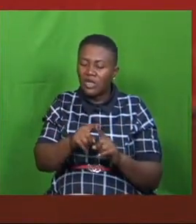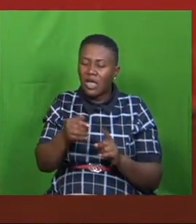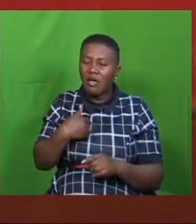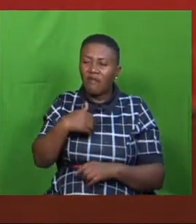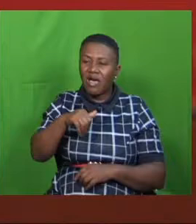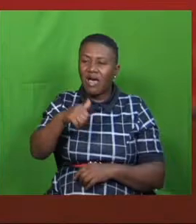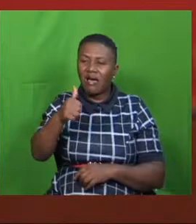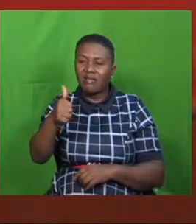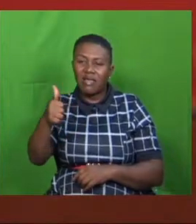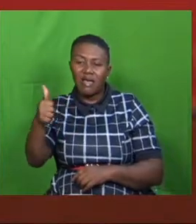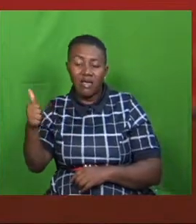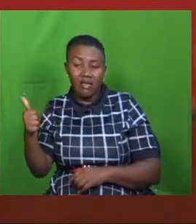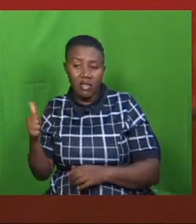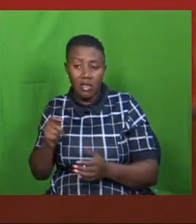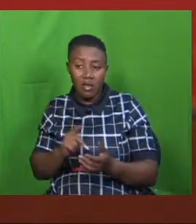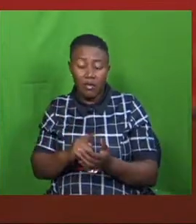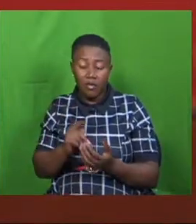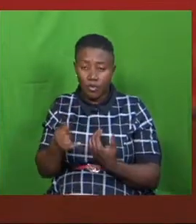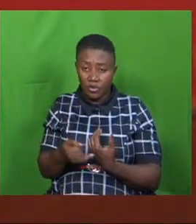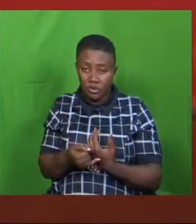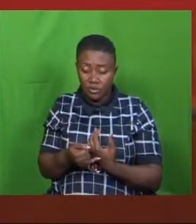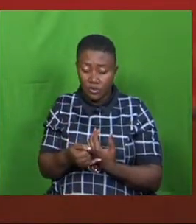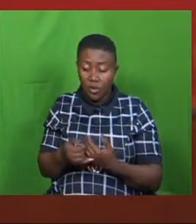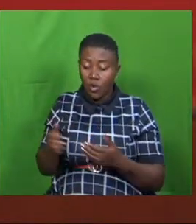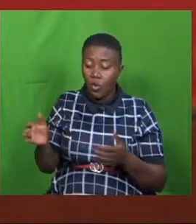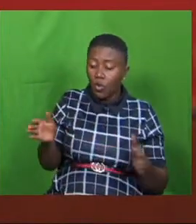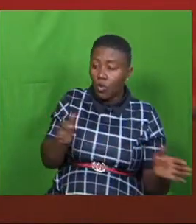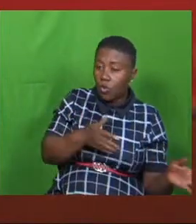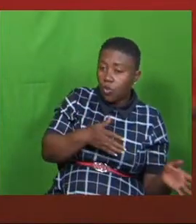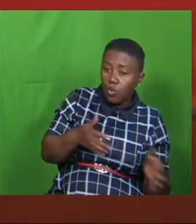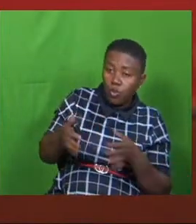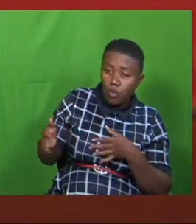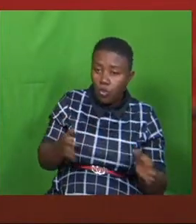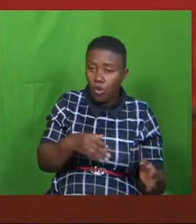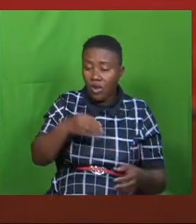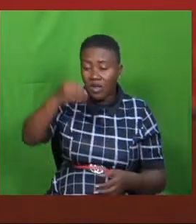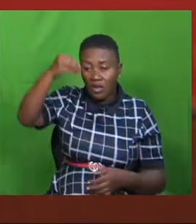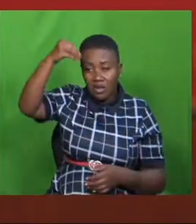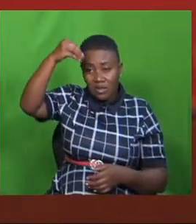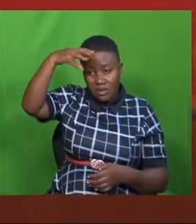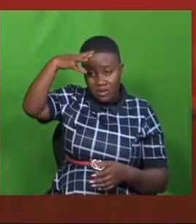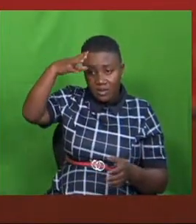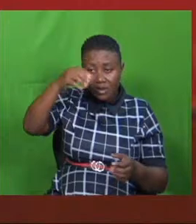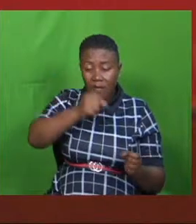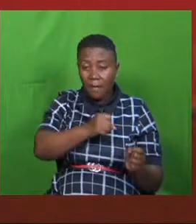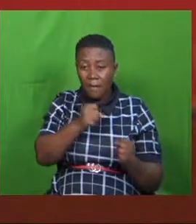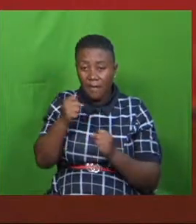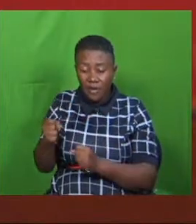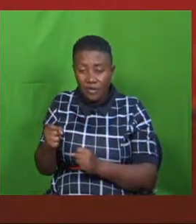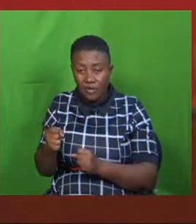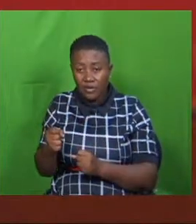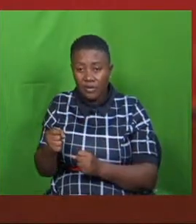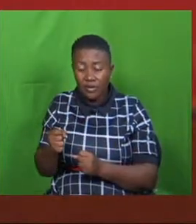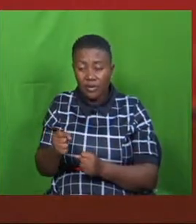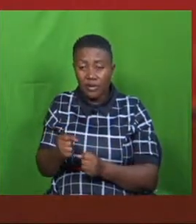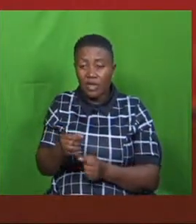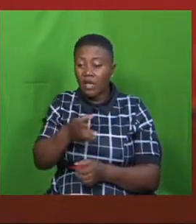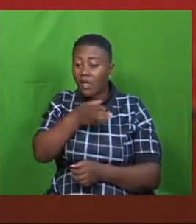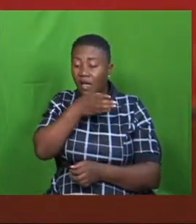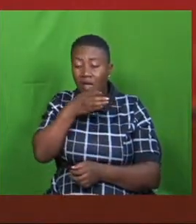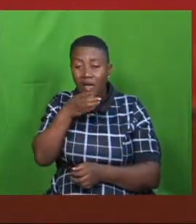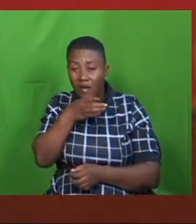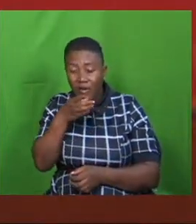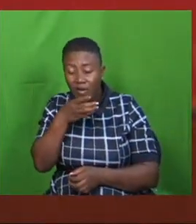projects, and is there wind and solar, and agribusiness opportunities in GIIF's